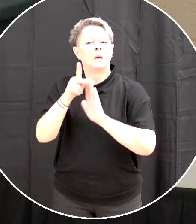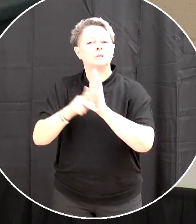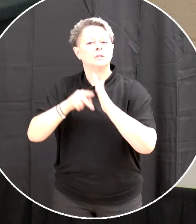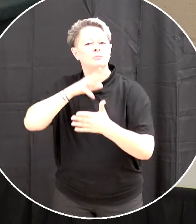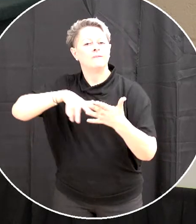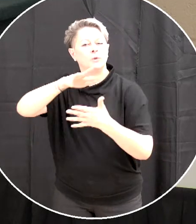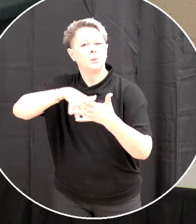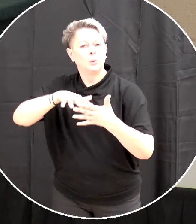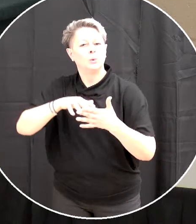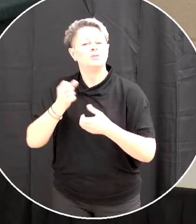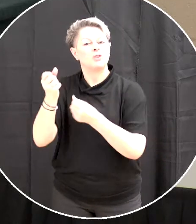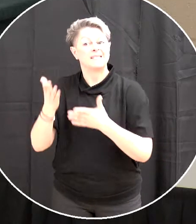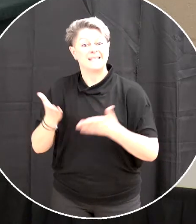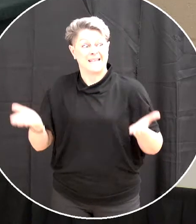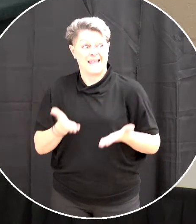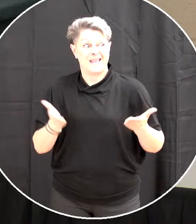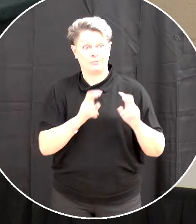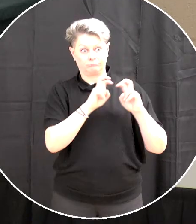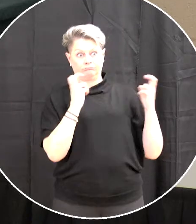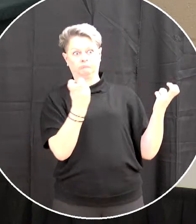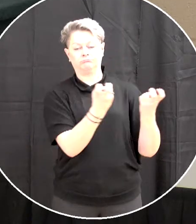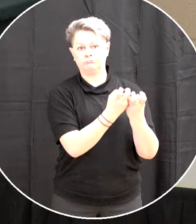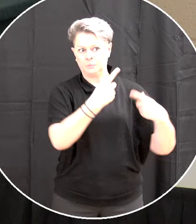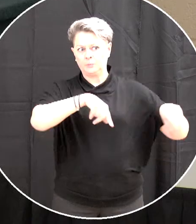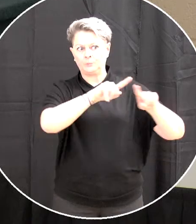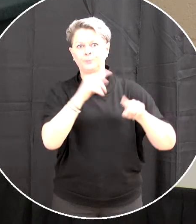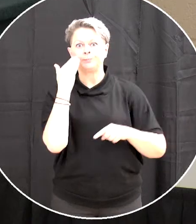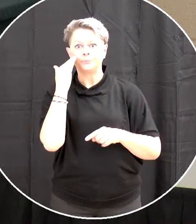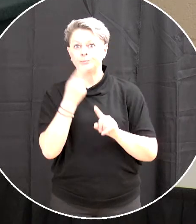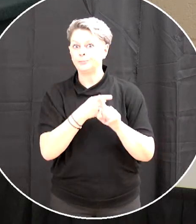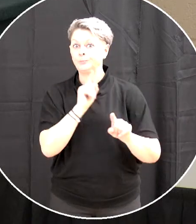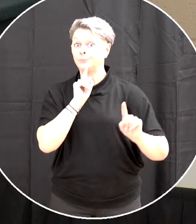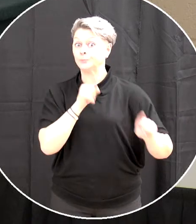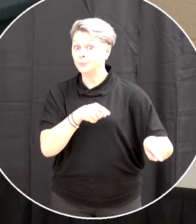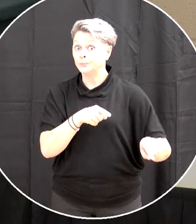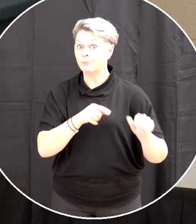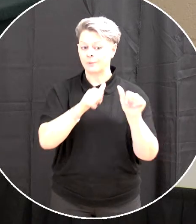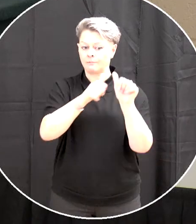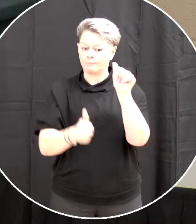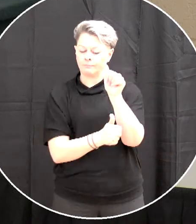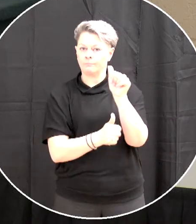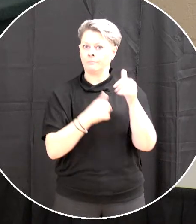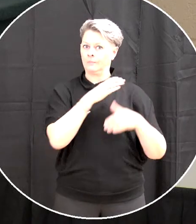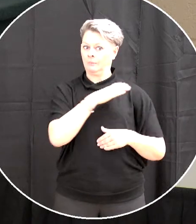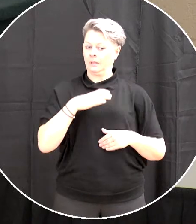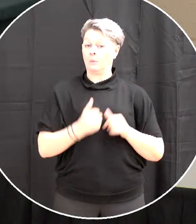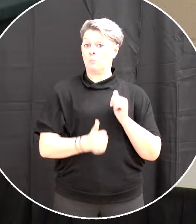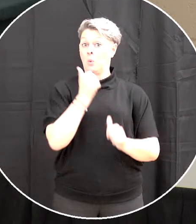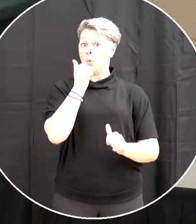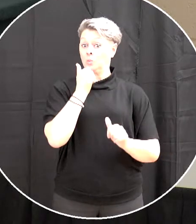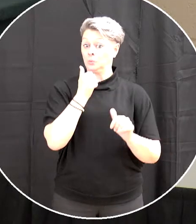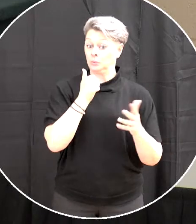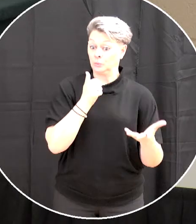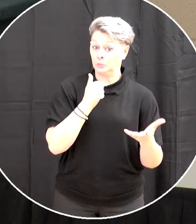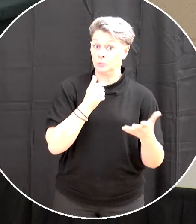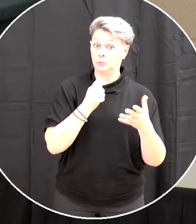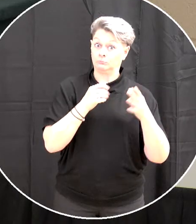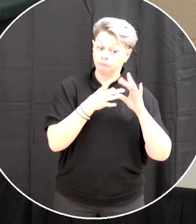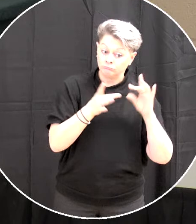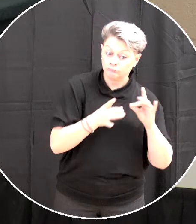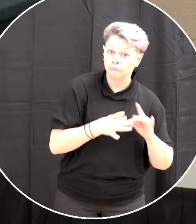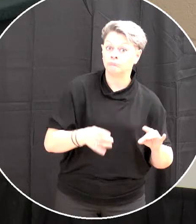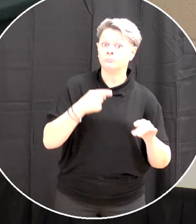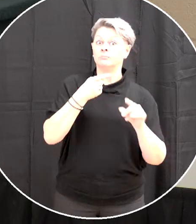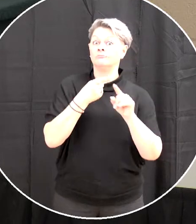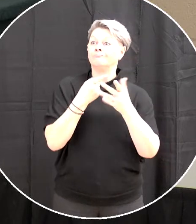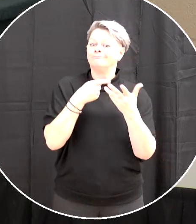as all the trustees around the table know, and as you get the sense from the reports from our subcommittees, most of the business on a detailed review basis